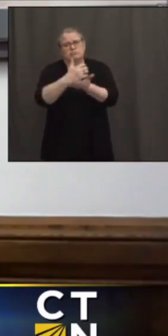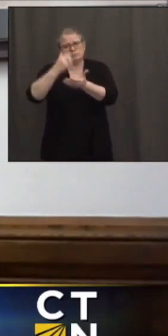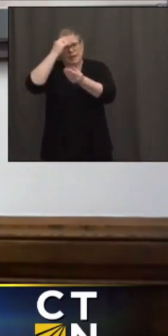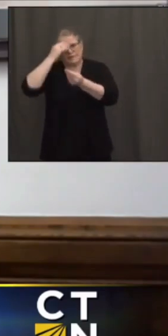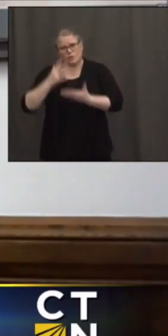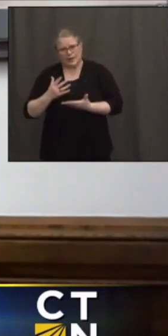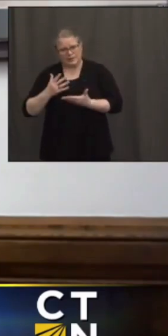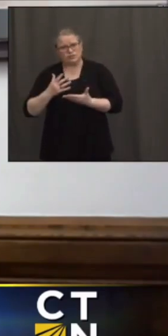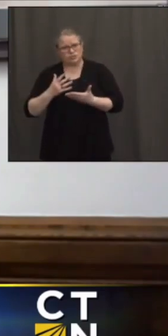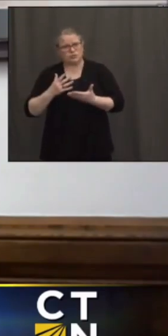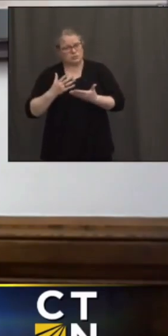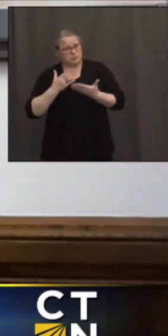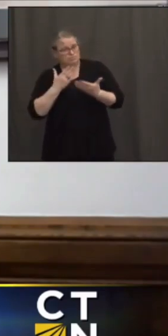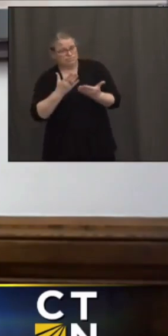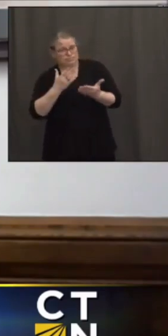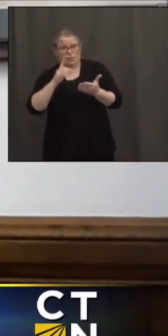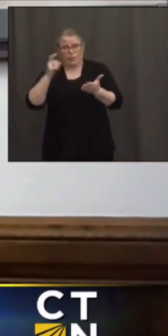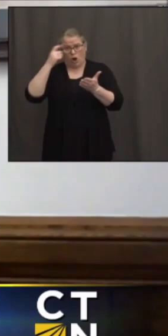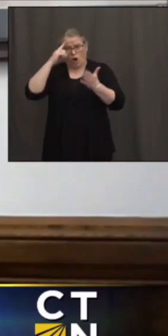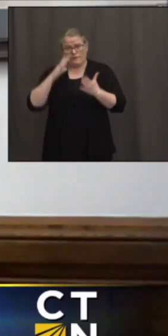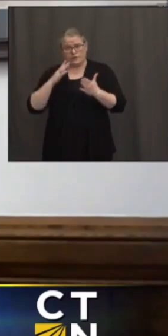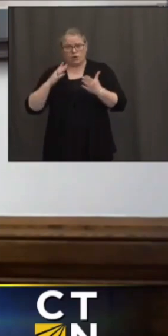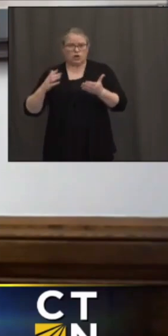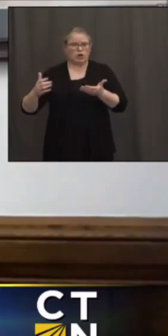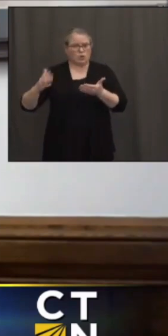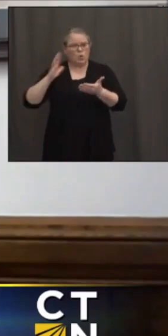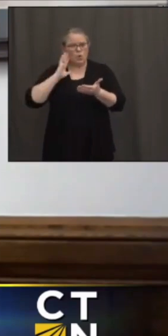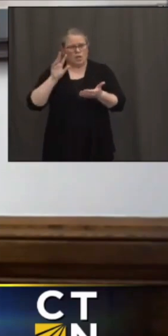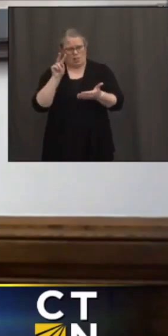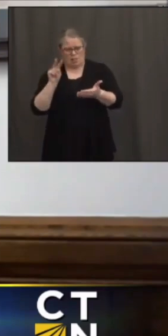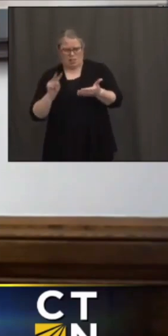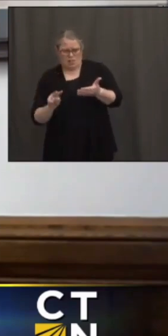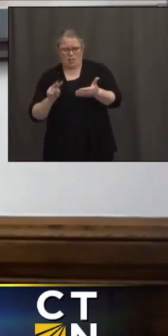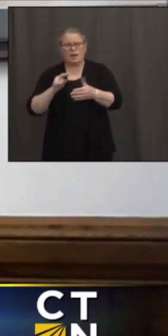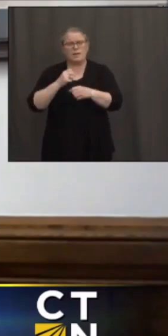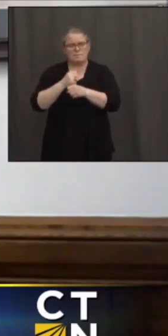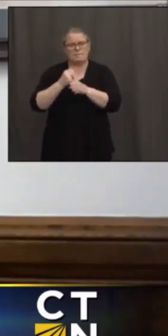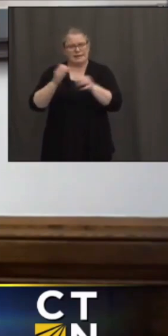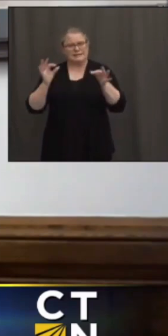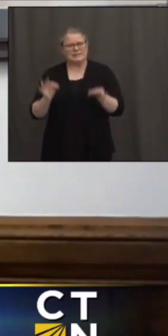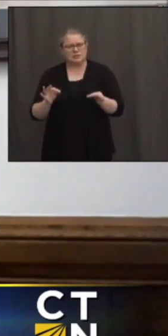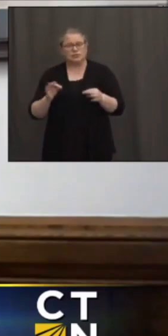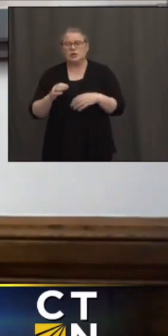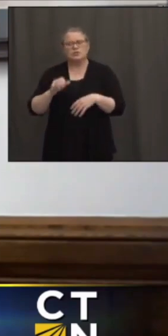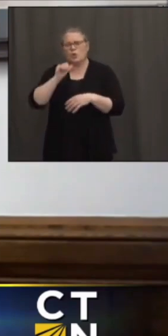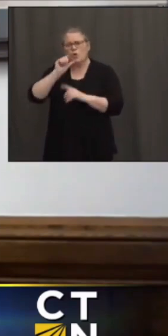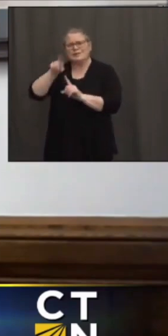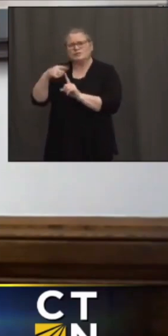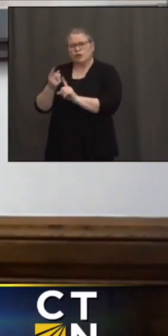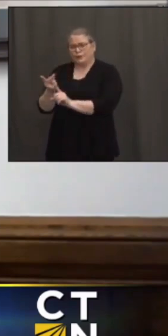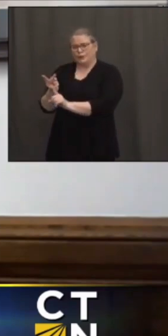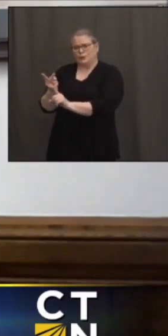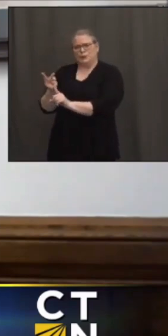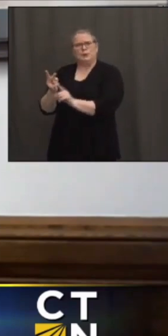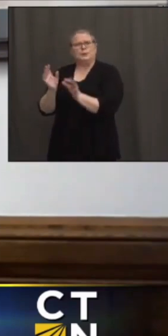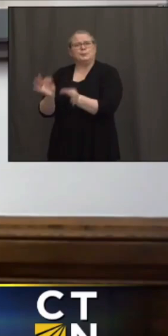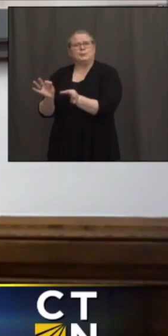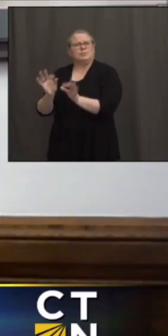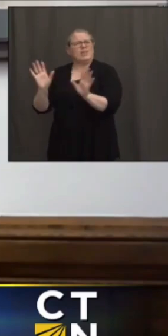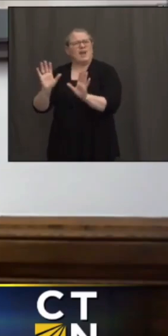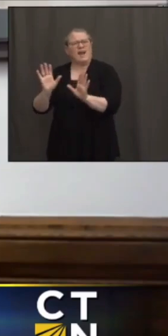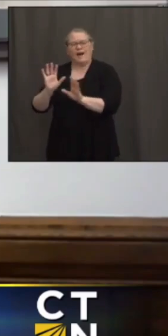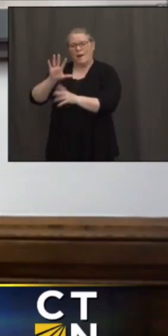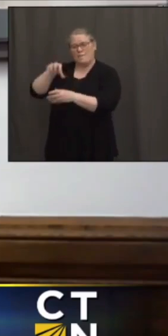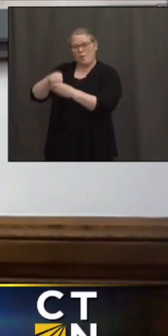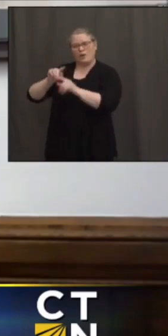did. So it's not just a matter of just a small group think. It was these individuals as part of our team